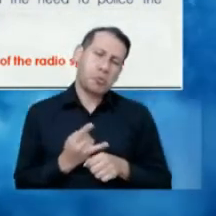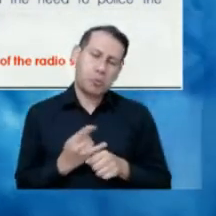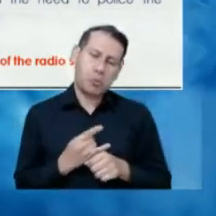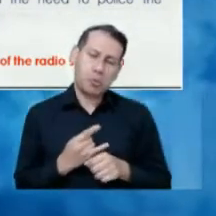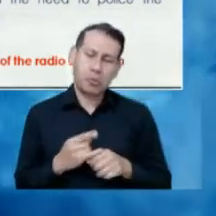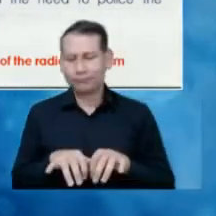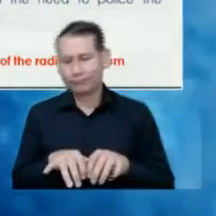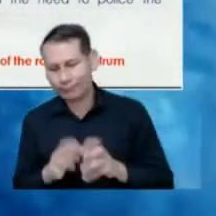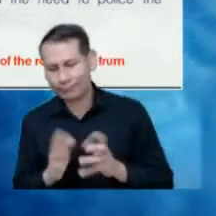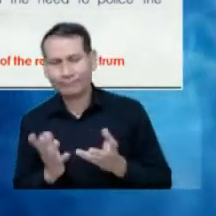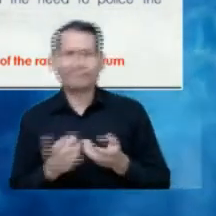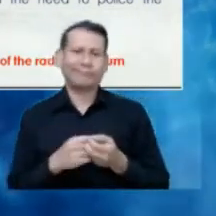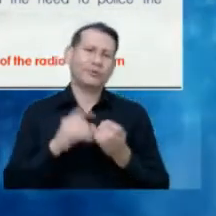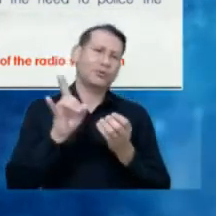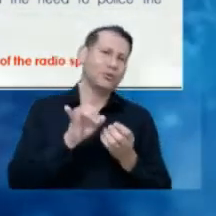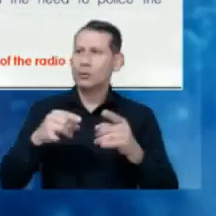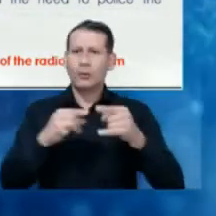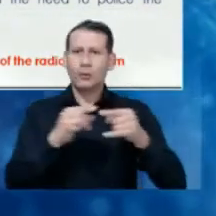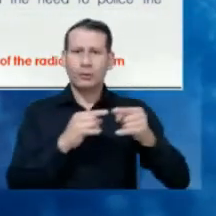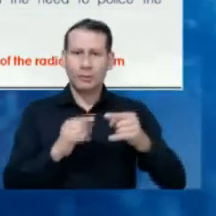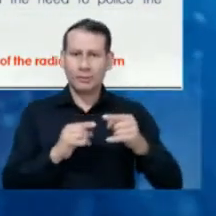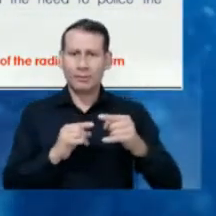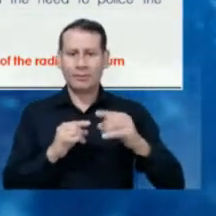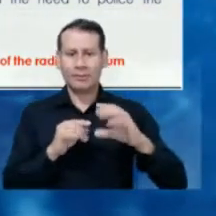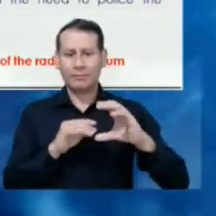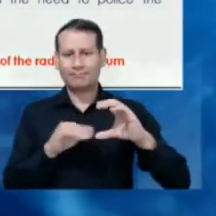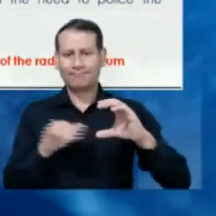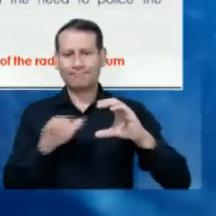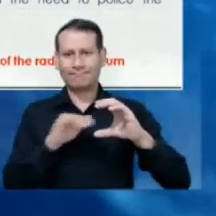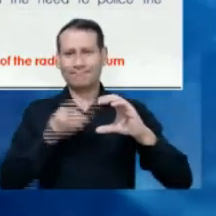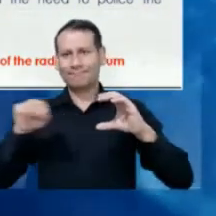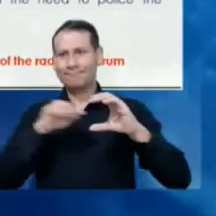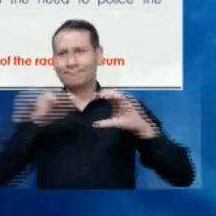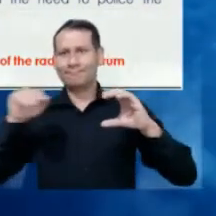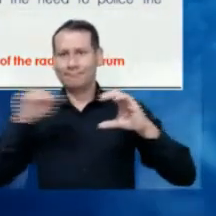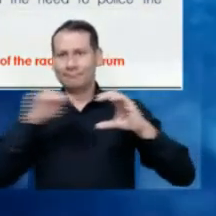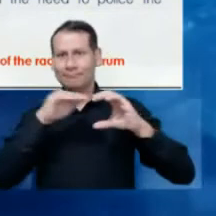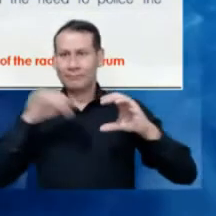seek to develop a culture of the security of the radio spectrum, like there is a